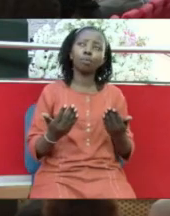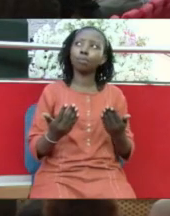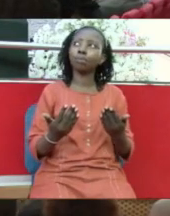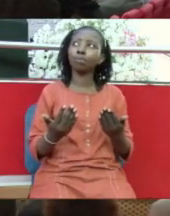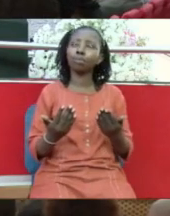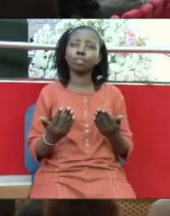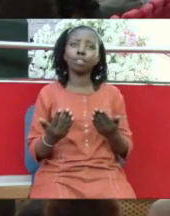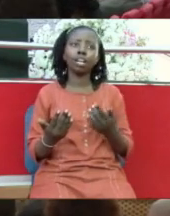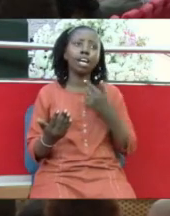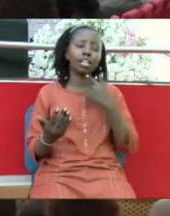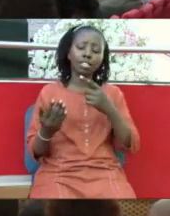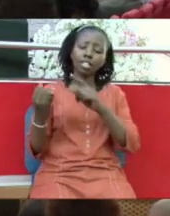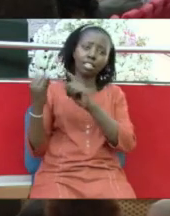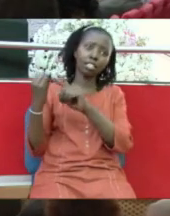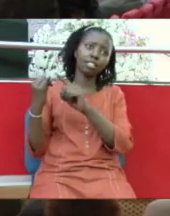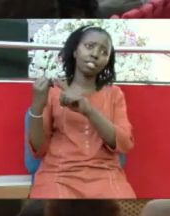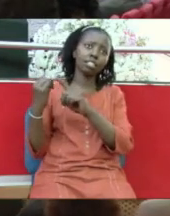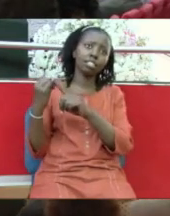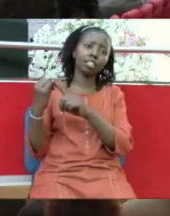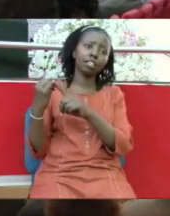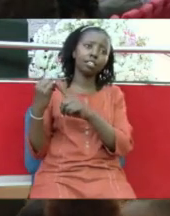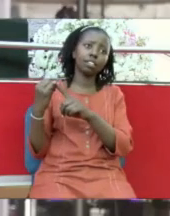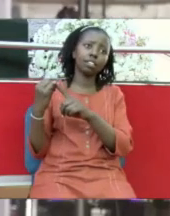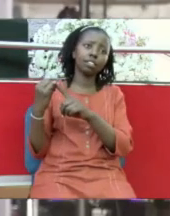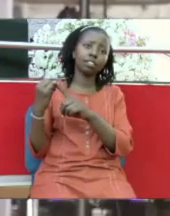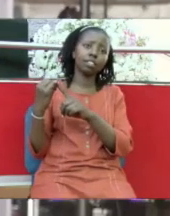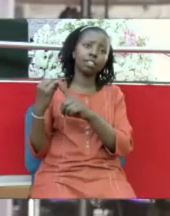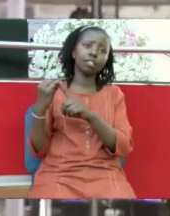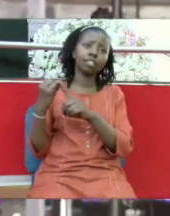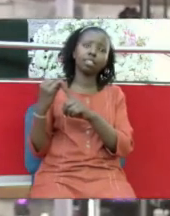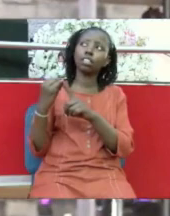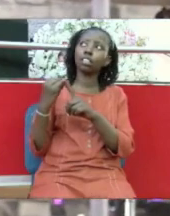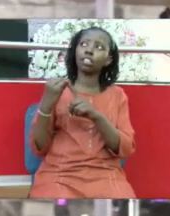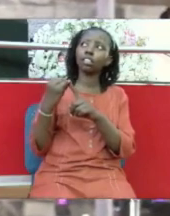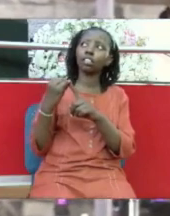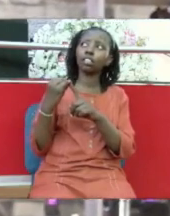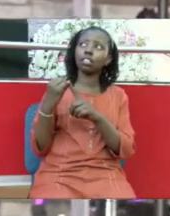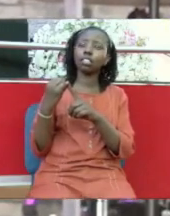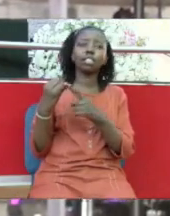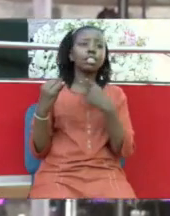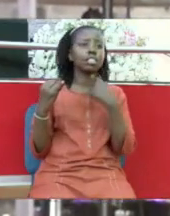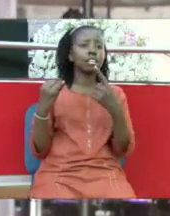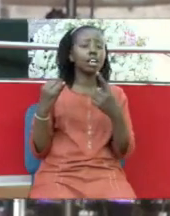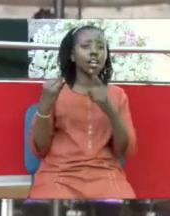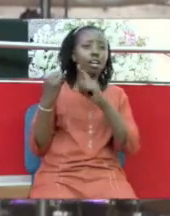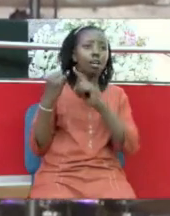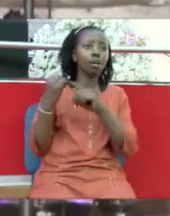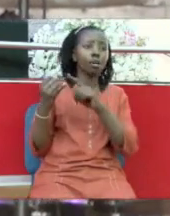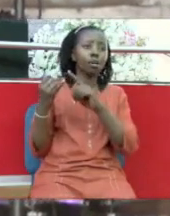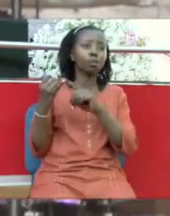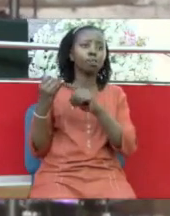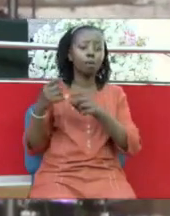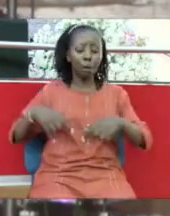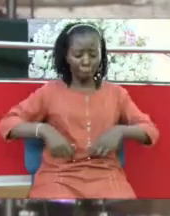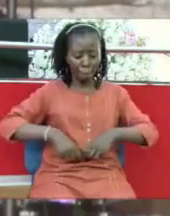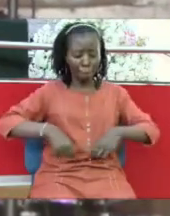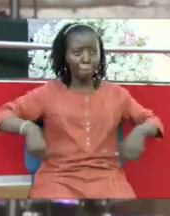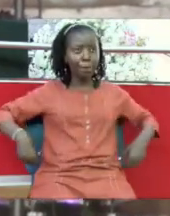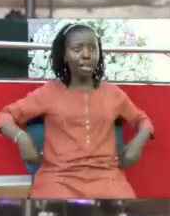And he starts with the one of the pieces. He says, put on the belt of